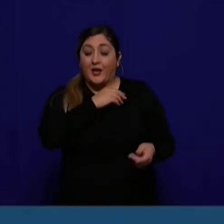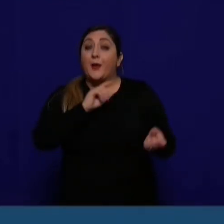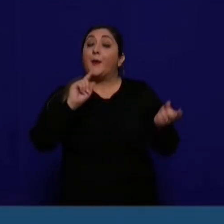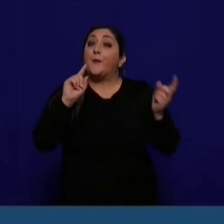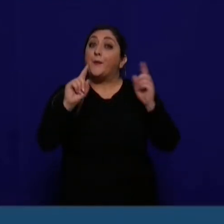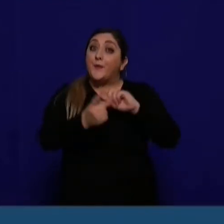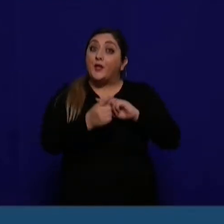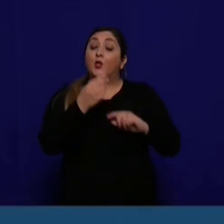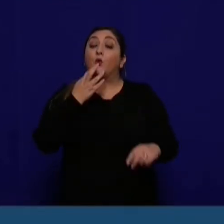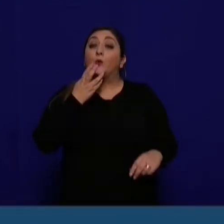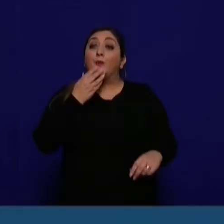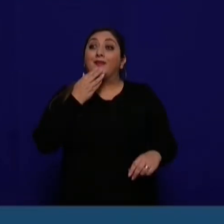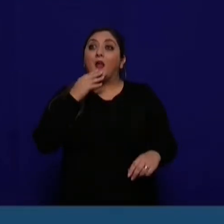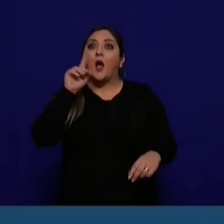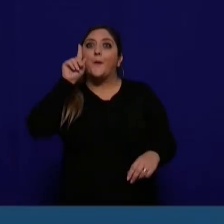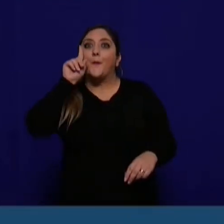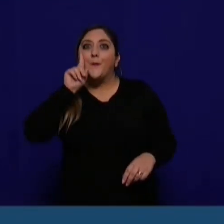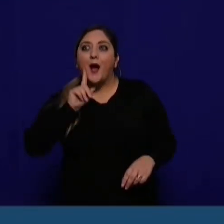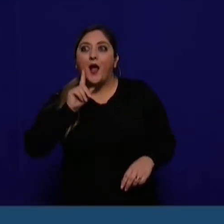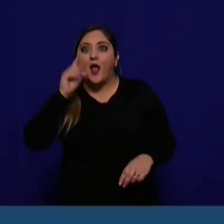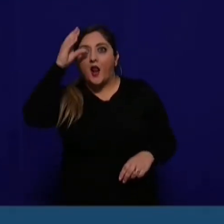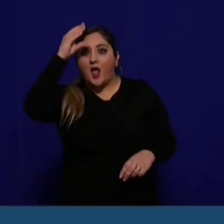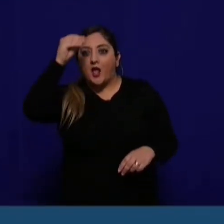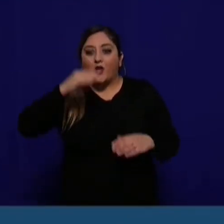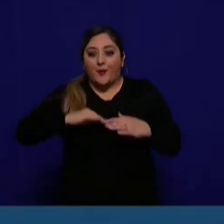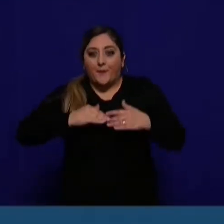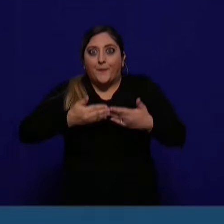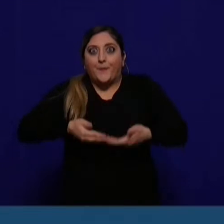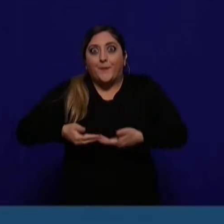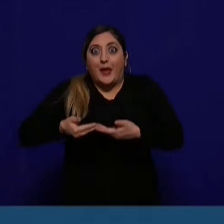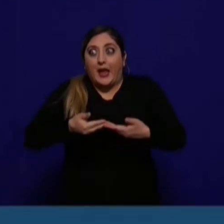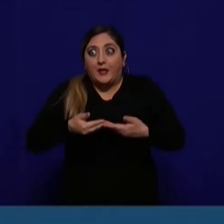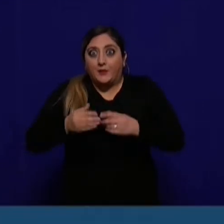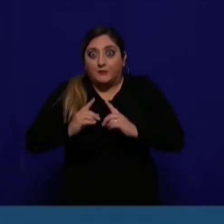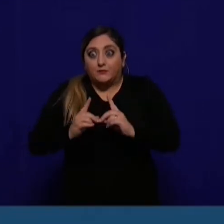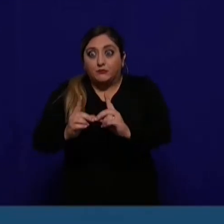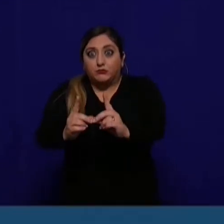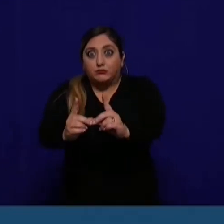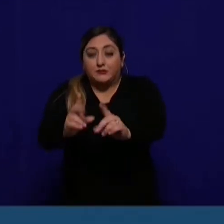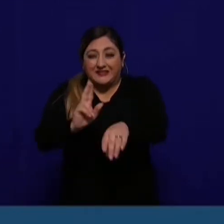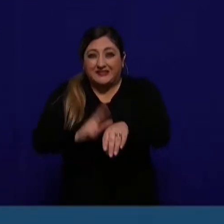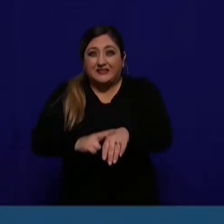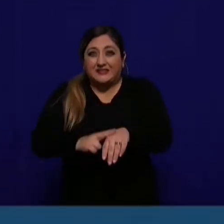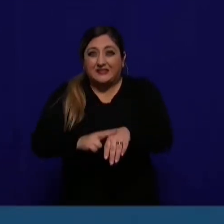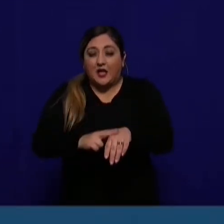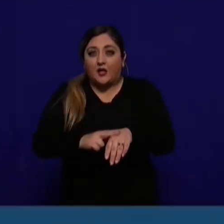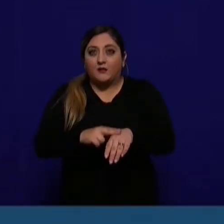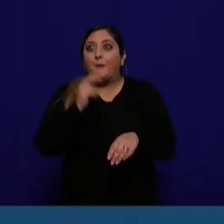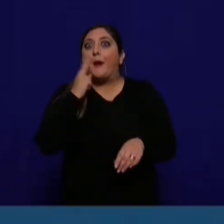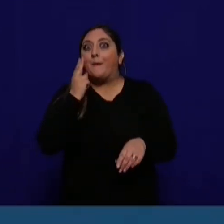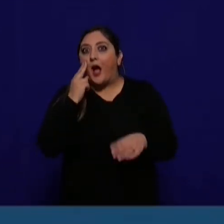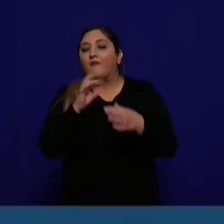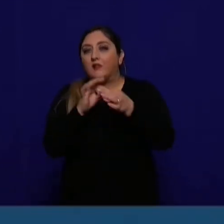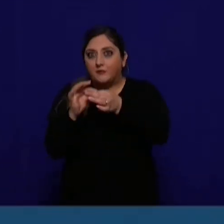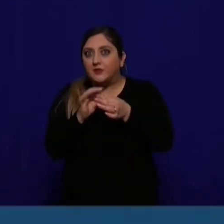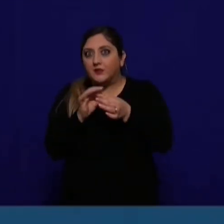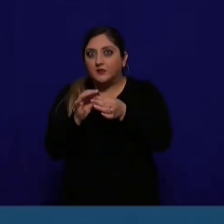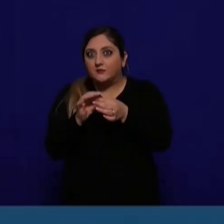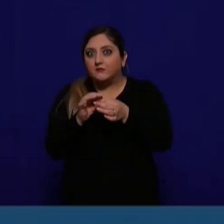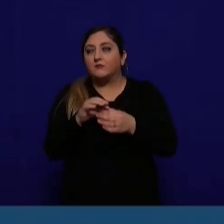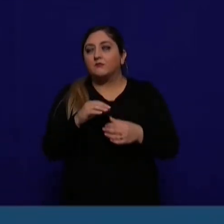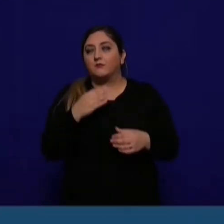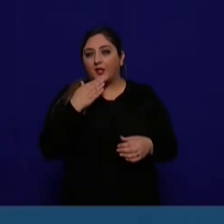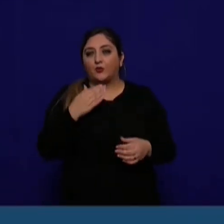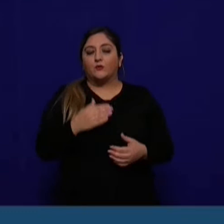Aħna ftakru li aħna il-pjan li ħabbarna kien diġà fuq dak il-vaccines li aħna jkollna allokati u nkunu nafu meta huma